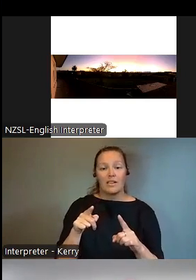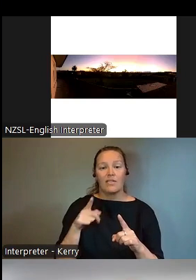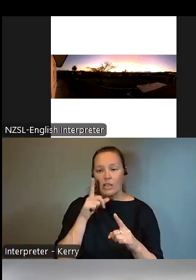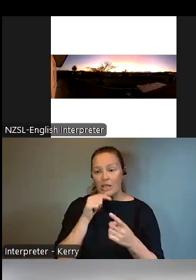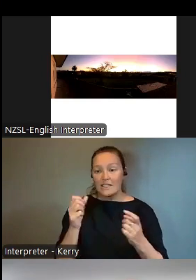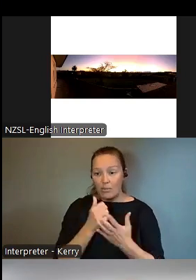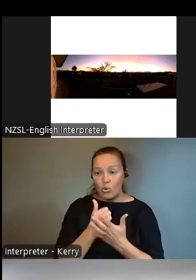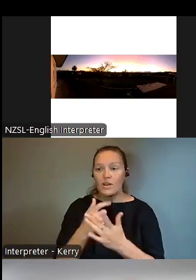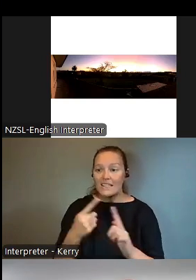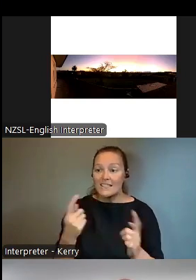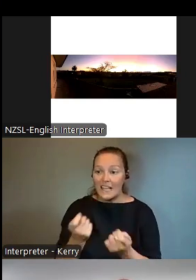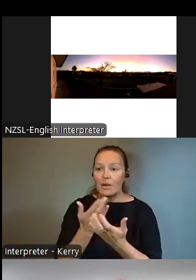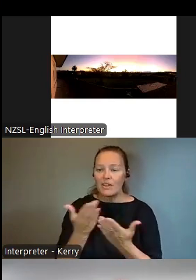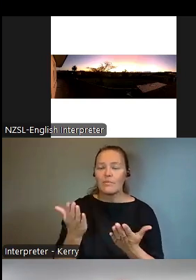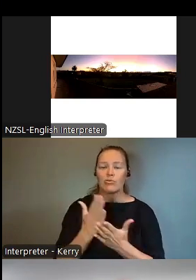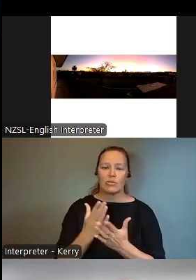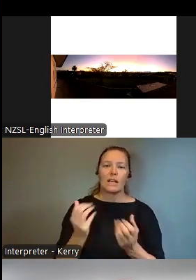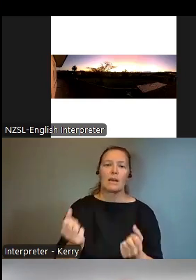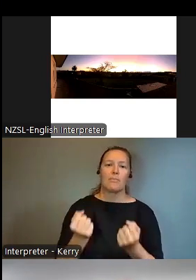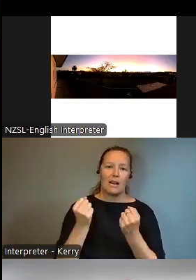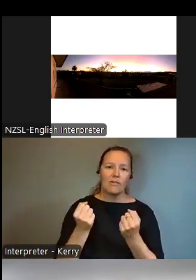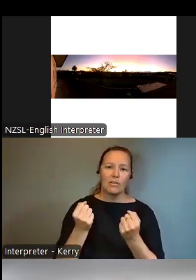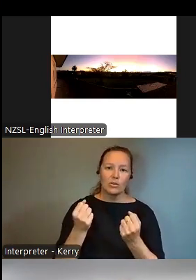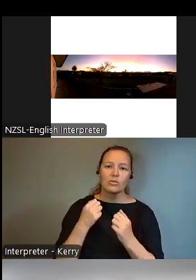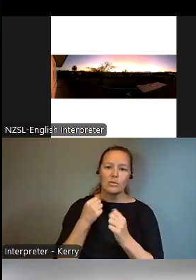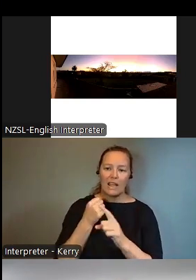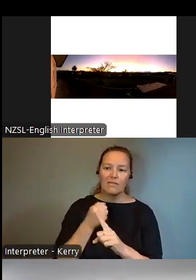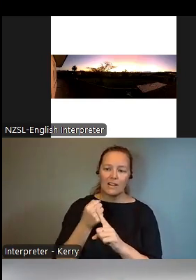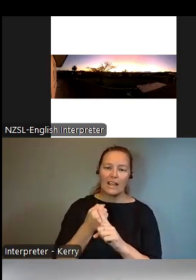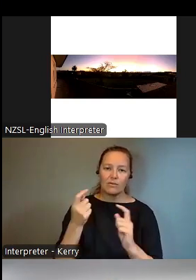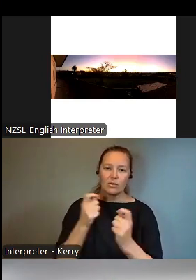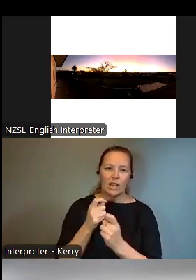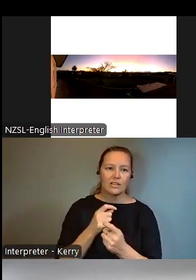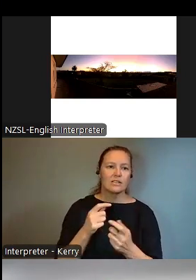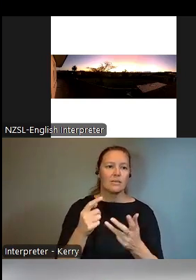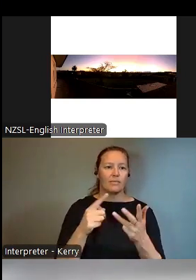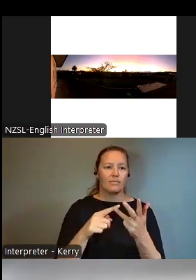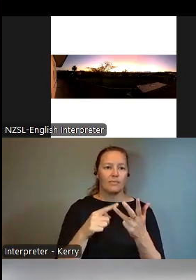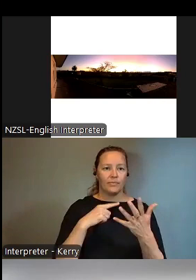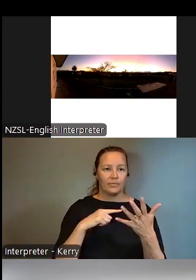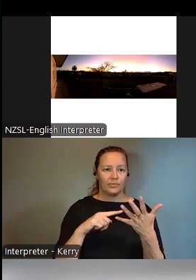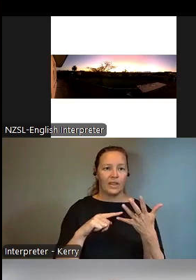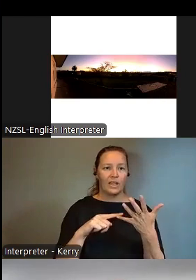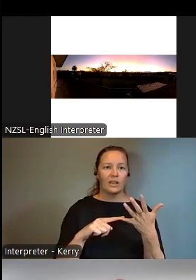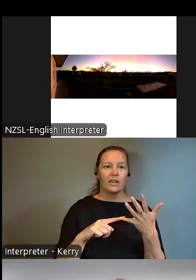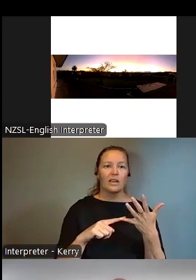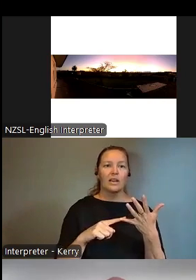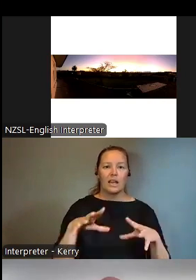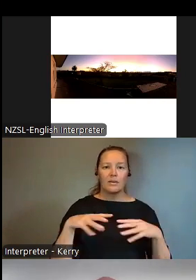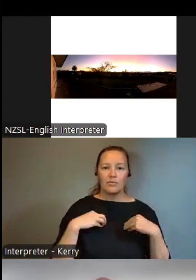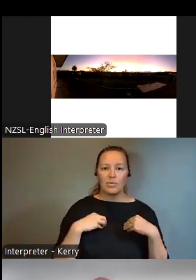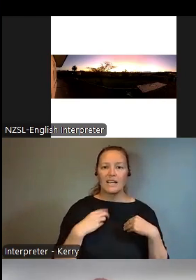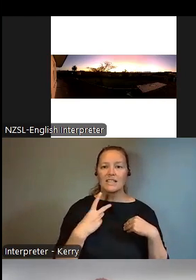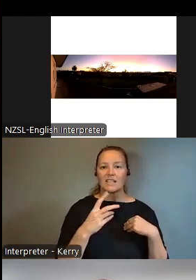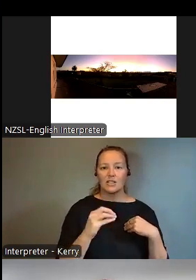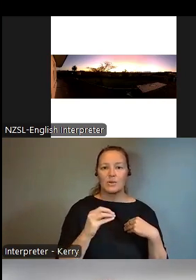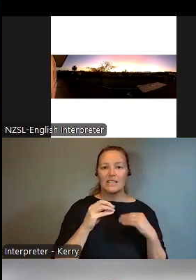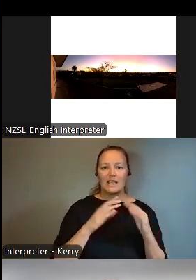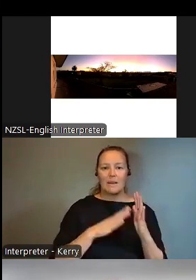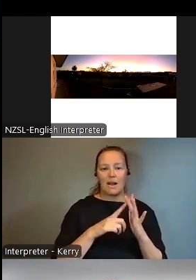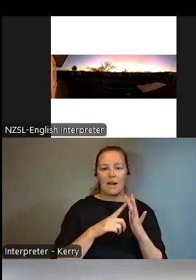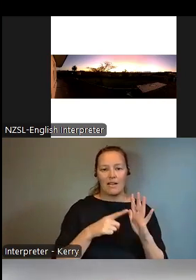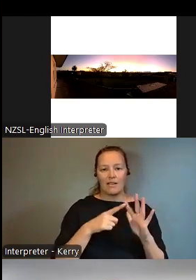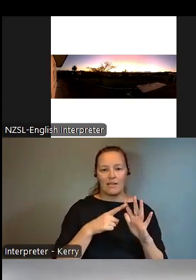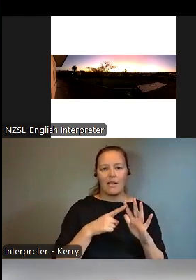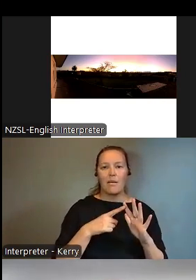really powerful vehicle for advocating for that change. Number 5 was to embrace the 20-mile march or